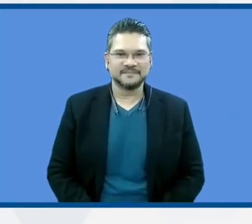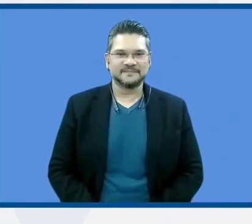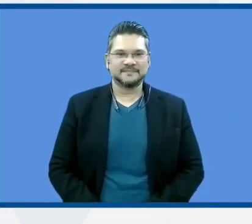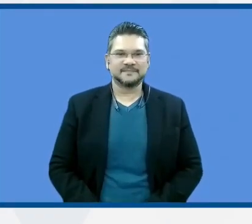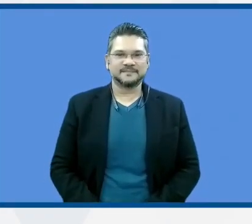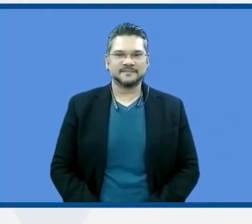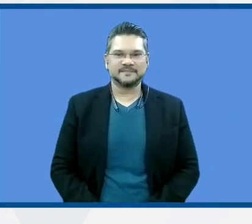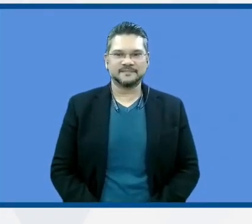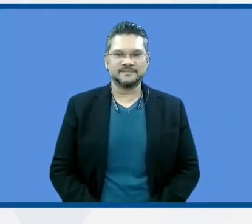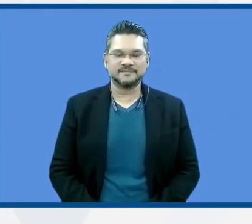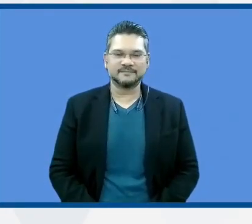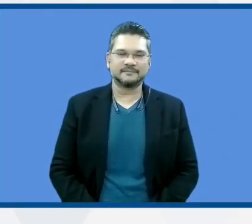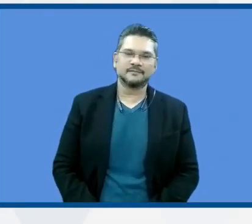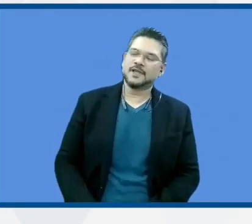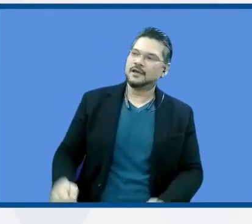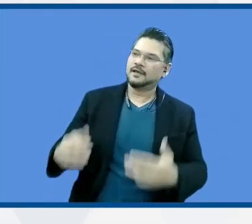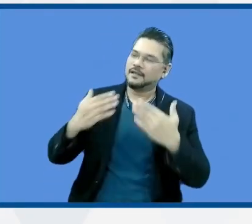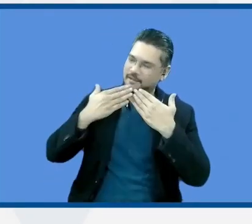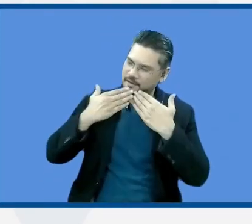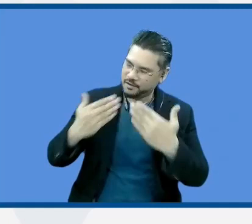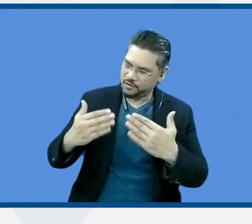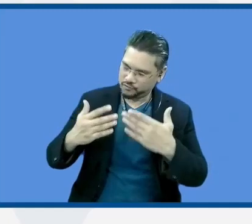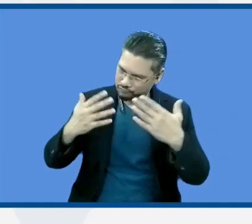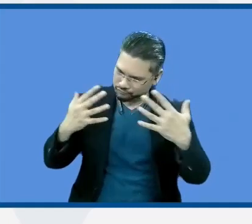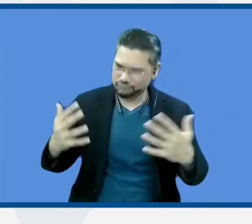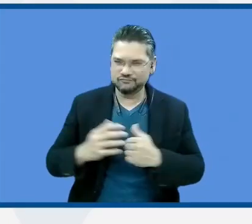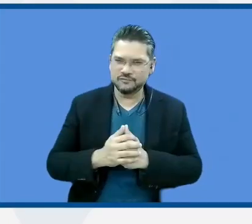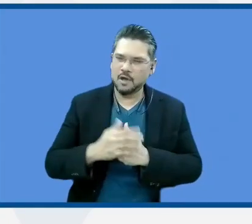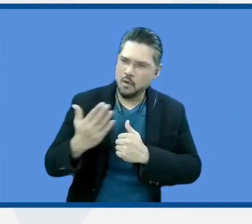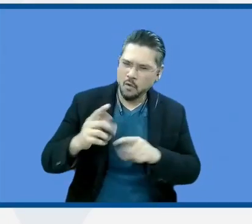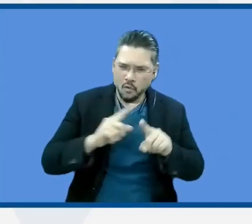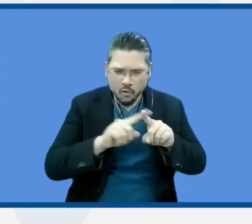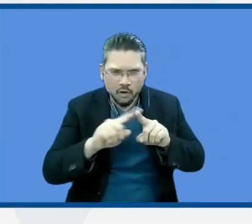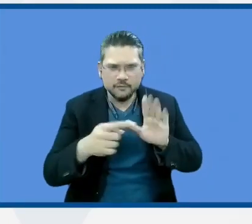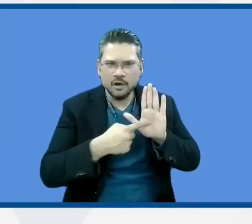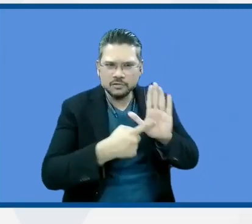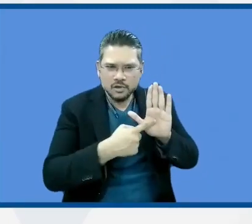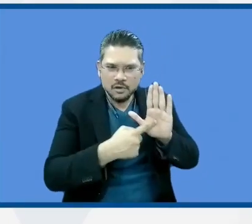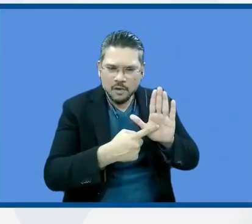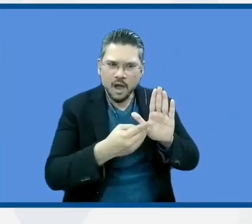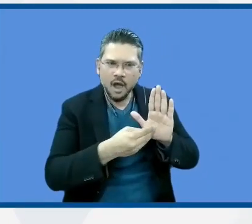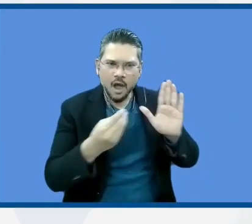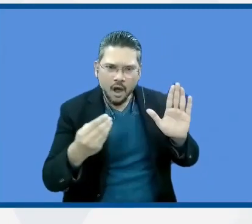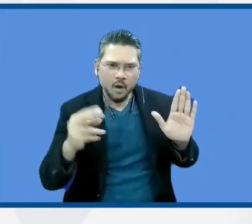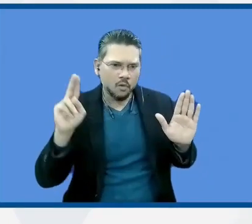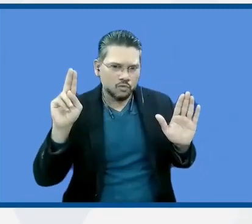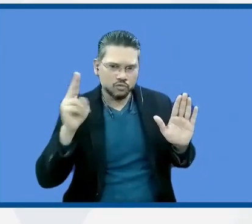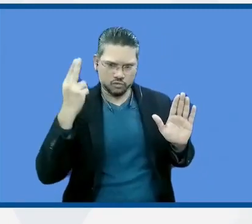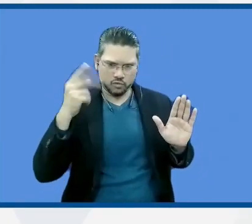Thank you very much, and thanks very much for your examples of how Uruguay managed COVID.